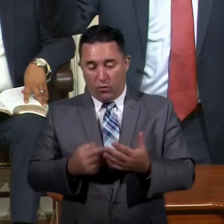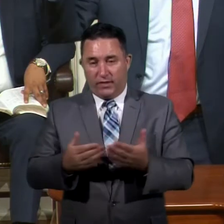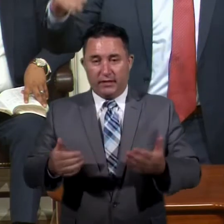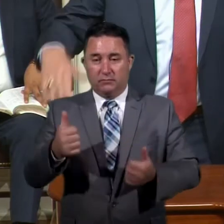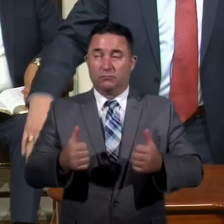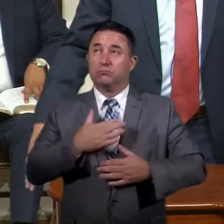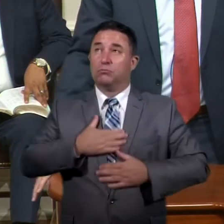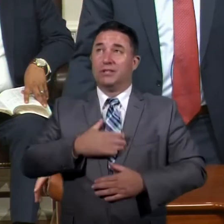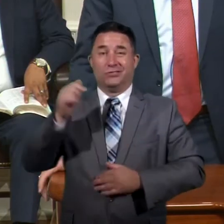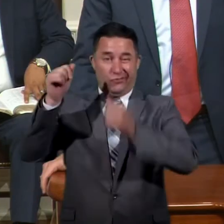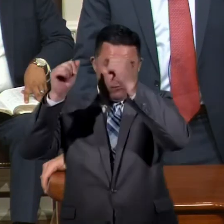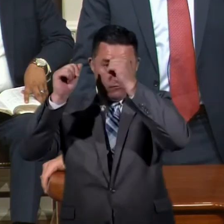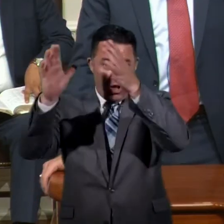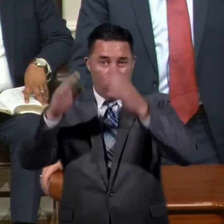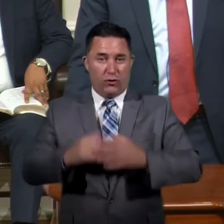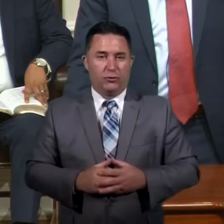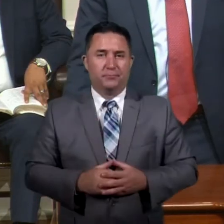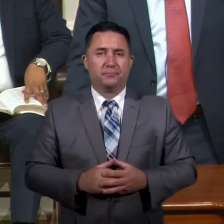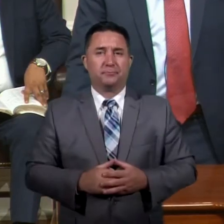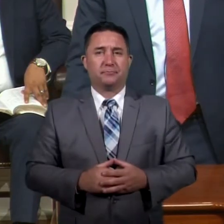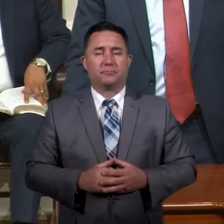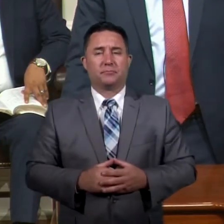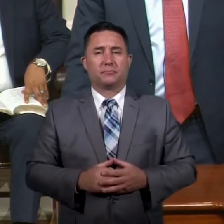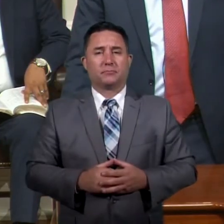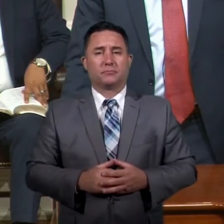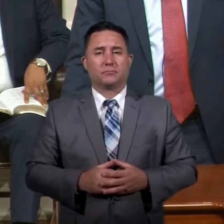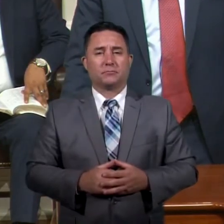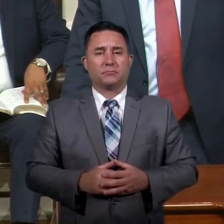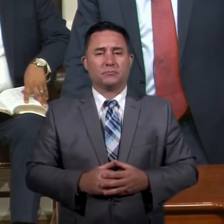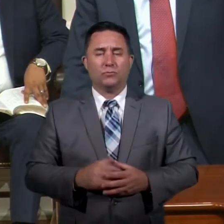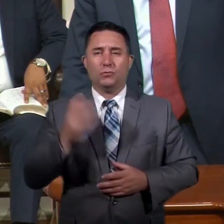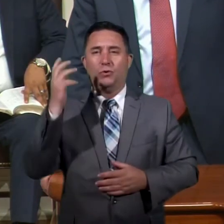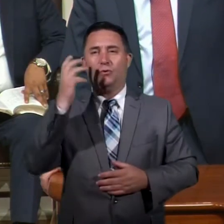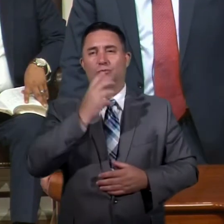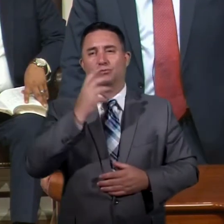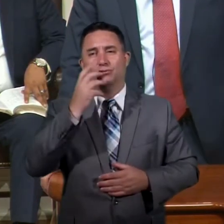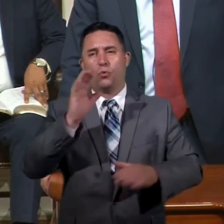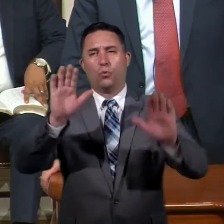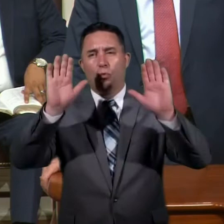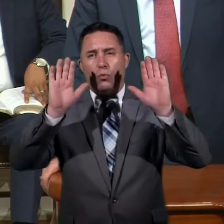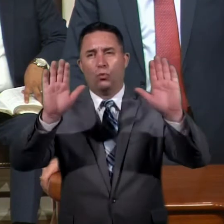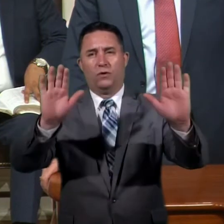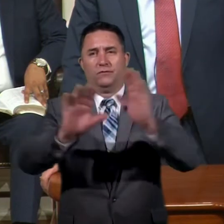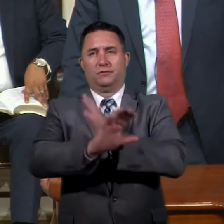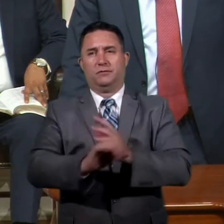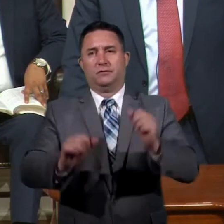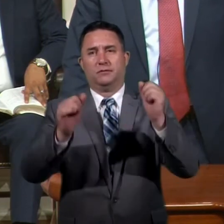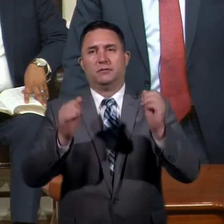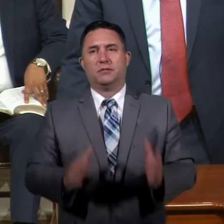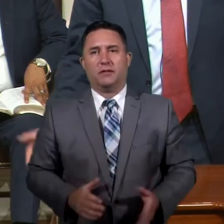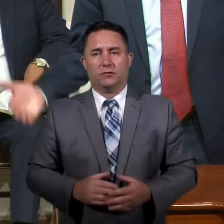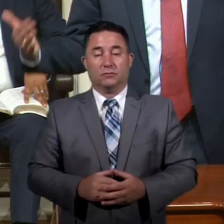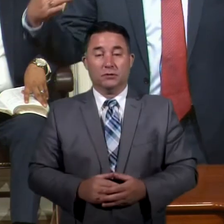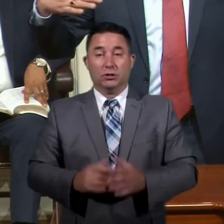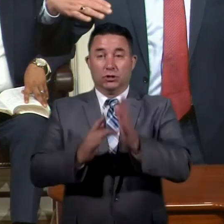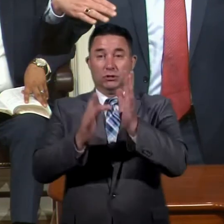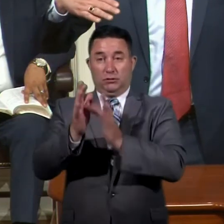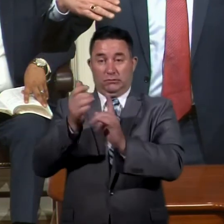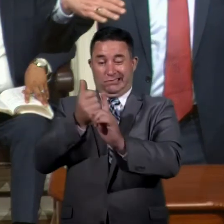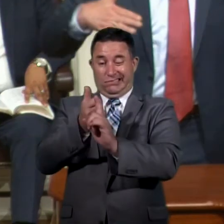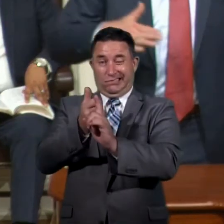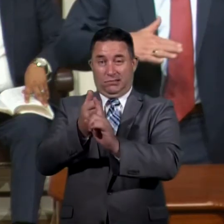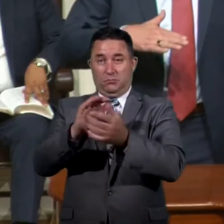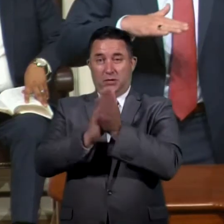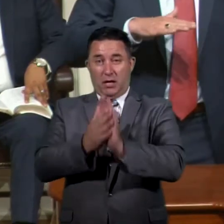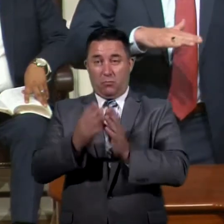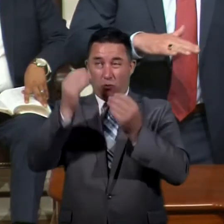that please the Father. Yo siempre hago lo que le agrada al Padre. Oh, what a wonderful Savior. Oh, qué precioso Salvador. He became obedient to